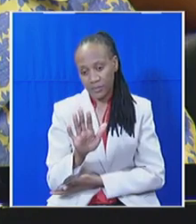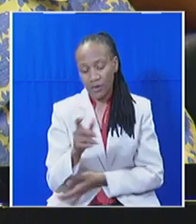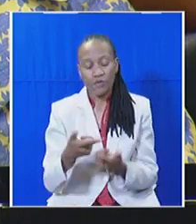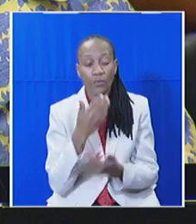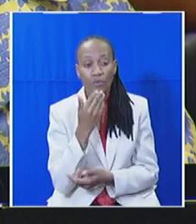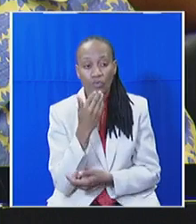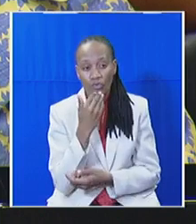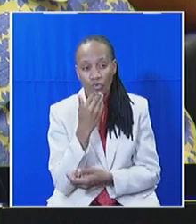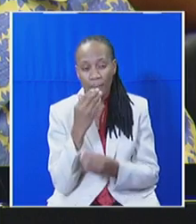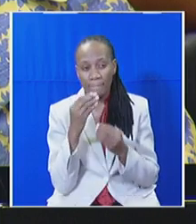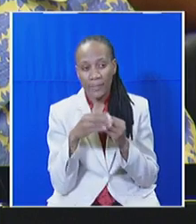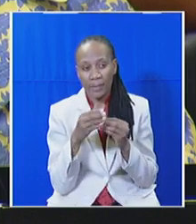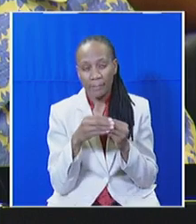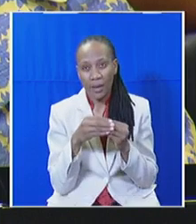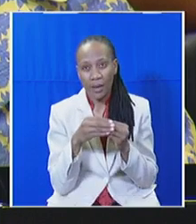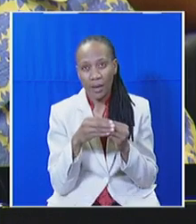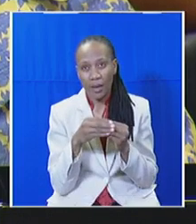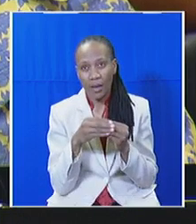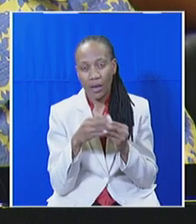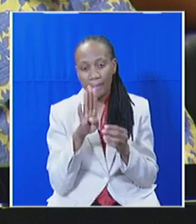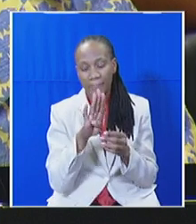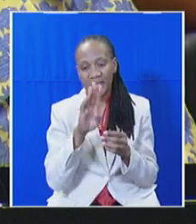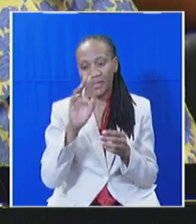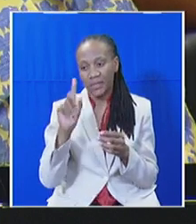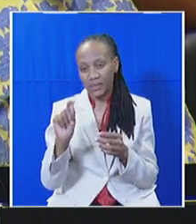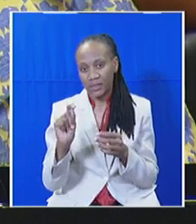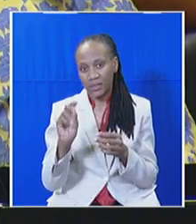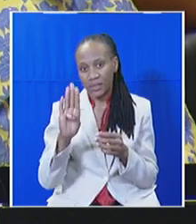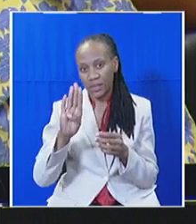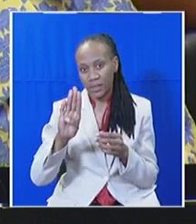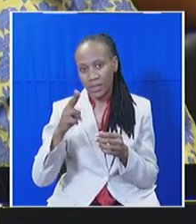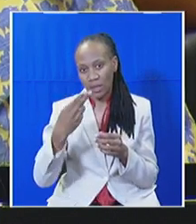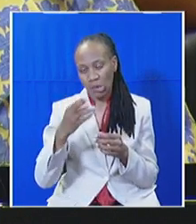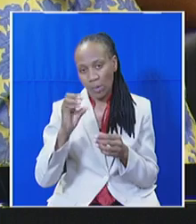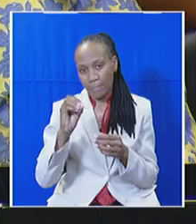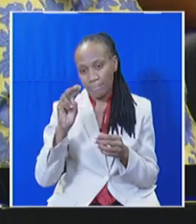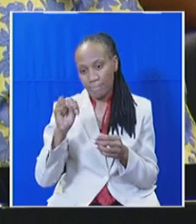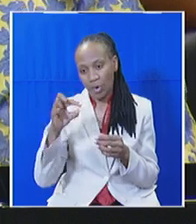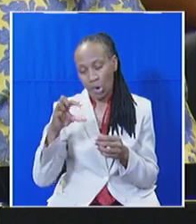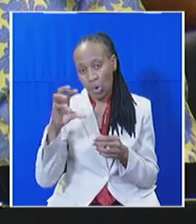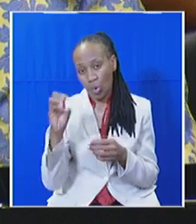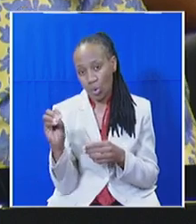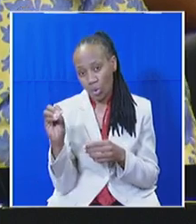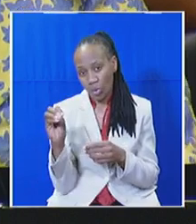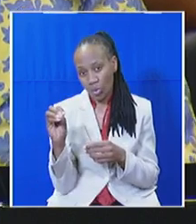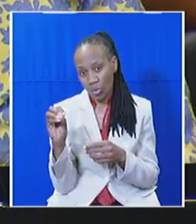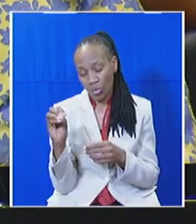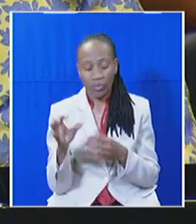from the Honorable Advocate B.T. Bongo to the President. The Honorable the President.